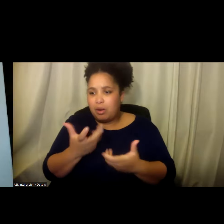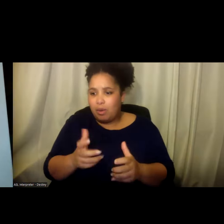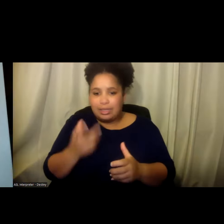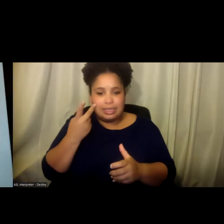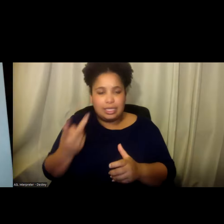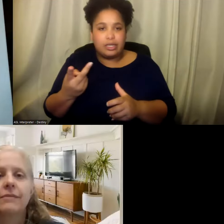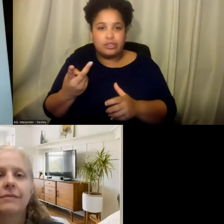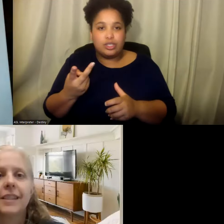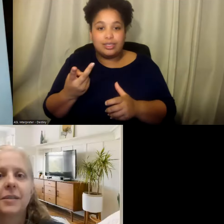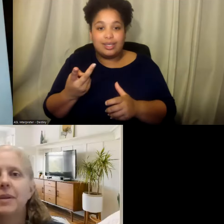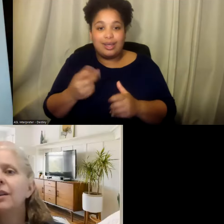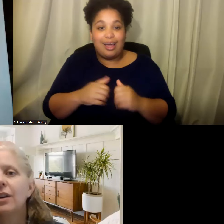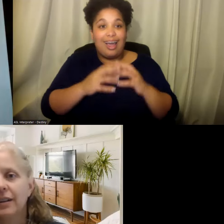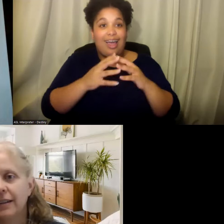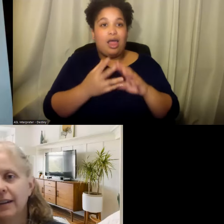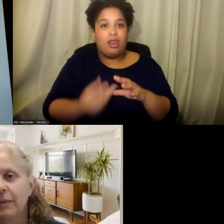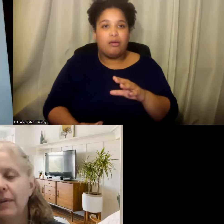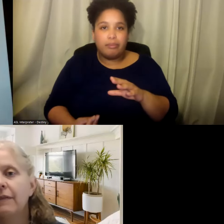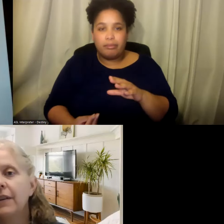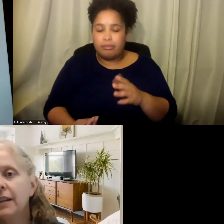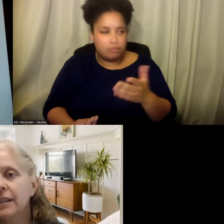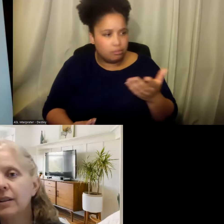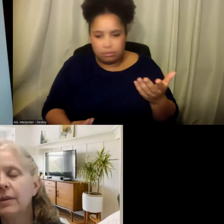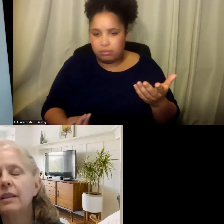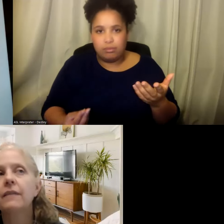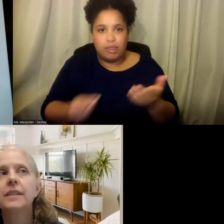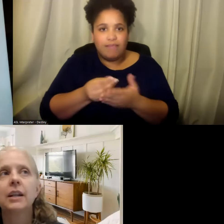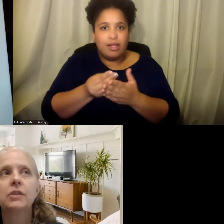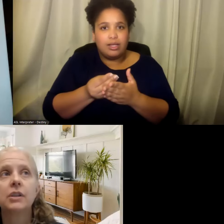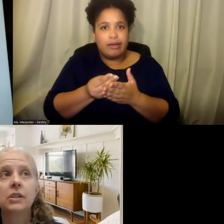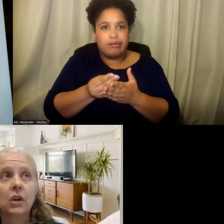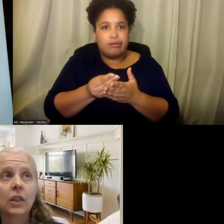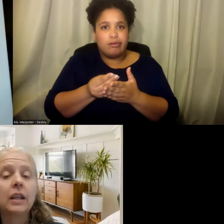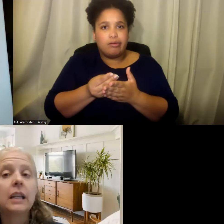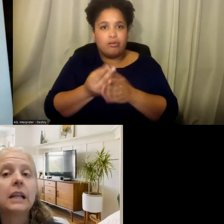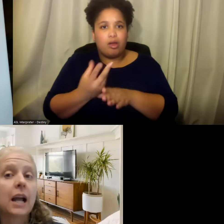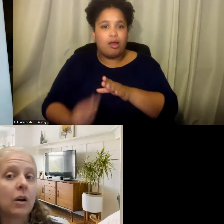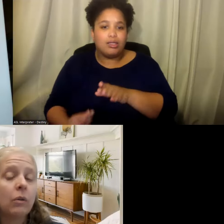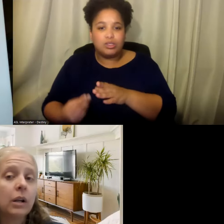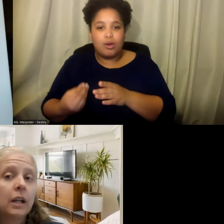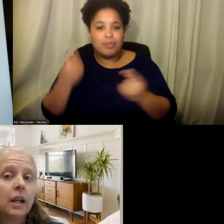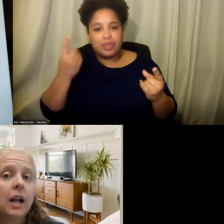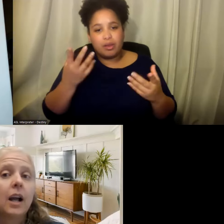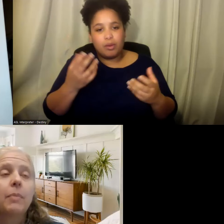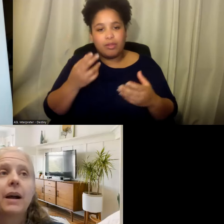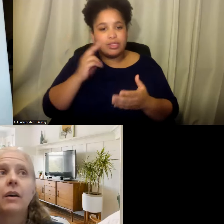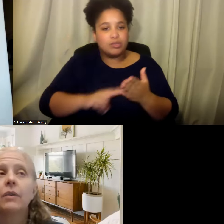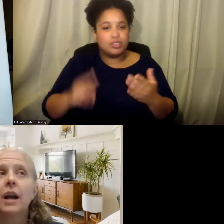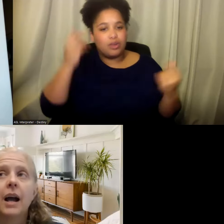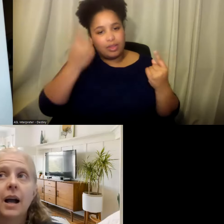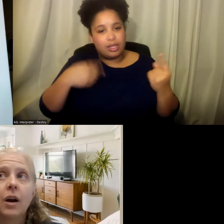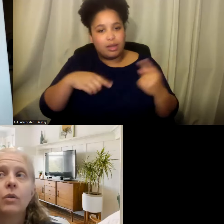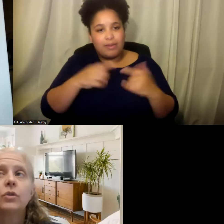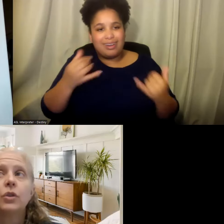it just disappear when that funding is gone. So I'd love the secretary to start thinking now